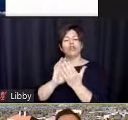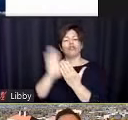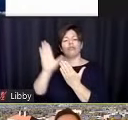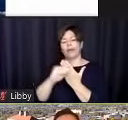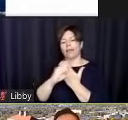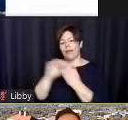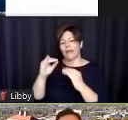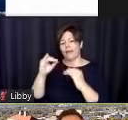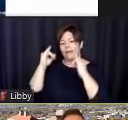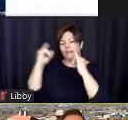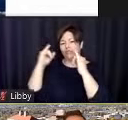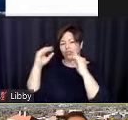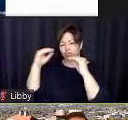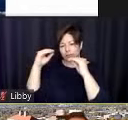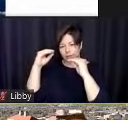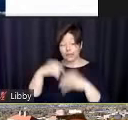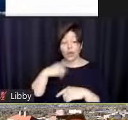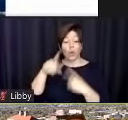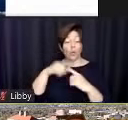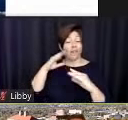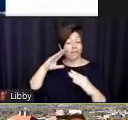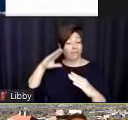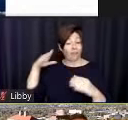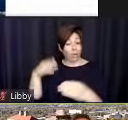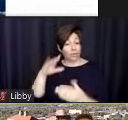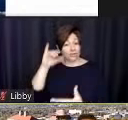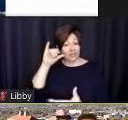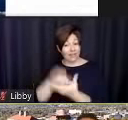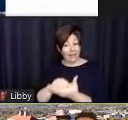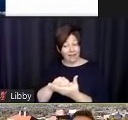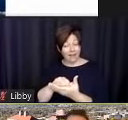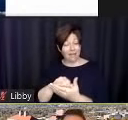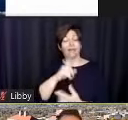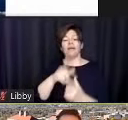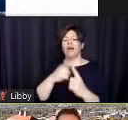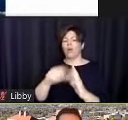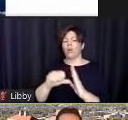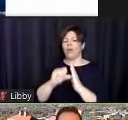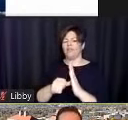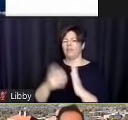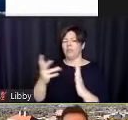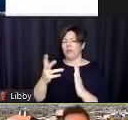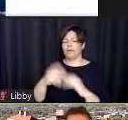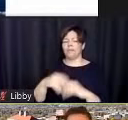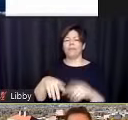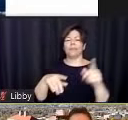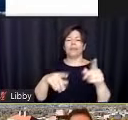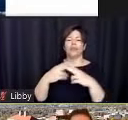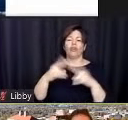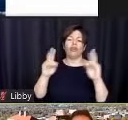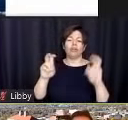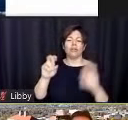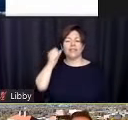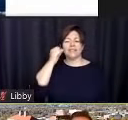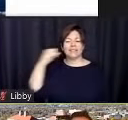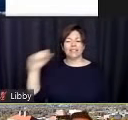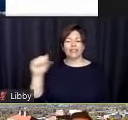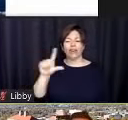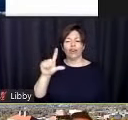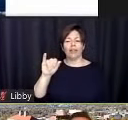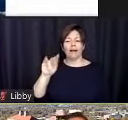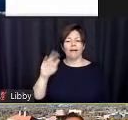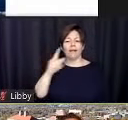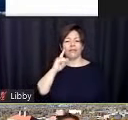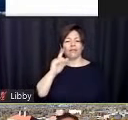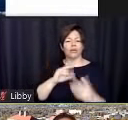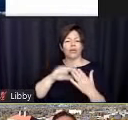when we focus in on curriculum instruction, something I want to emphasize is the silver lining for individuals with disabilities.